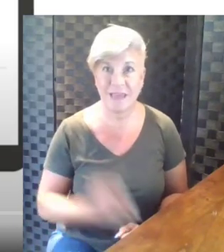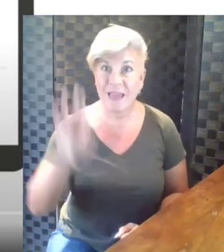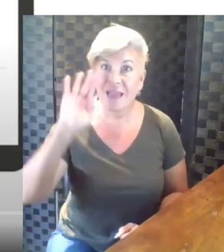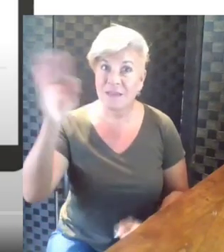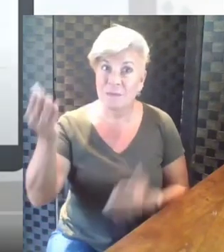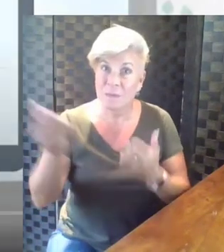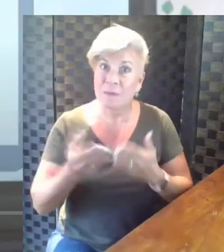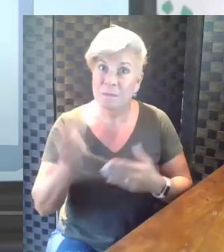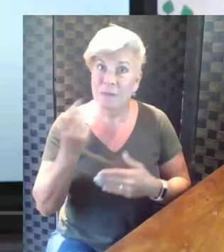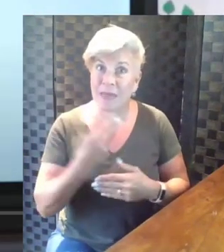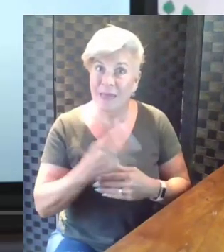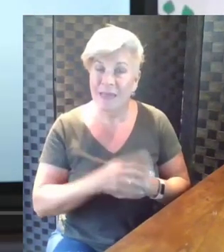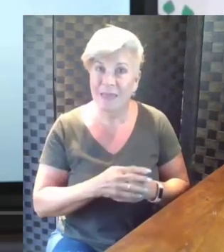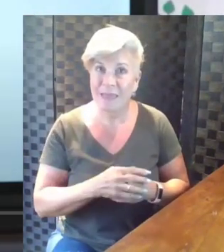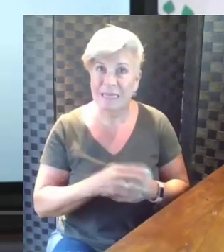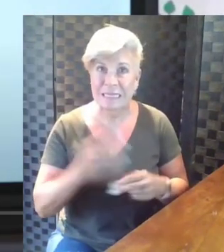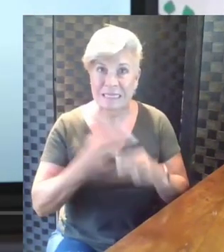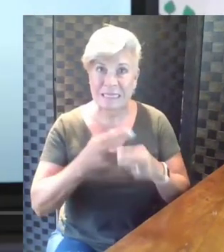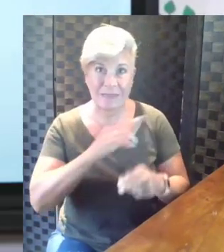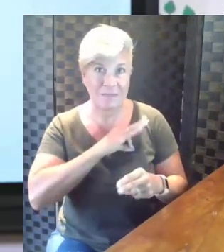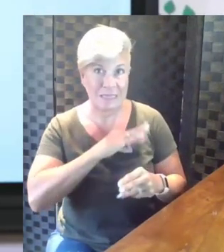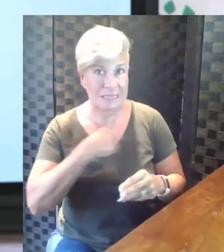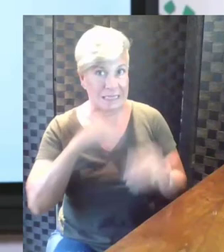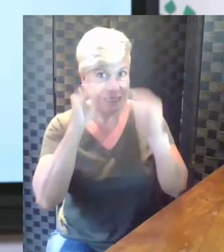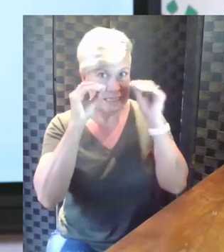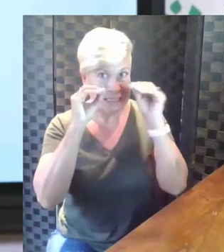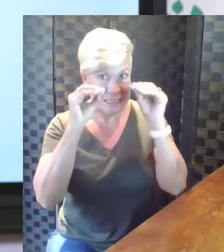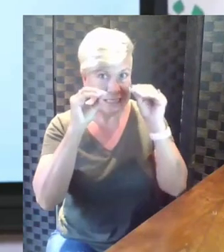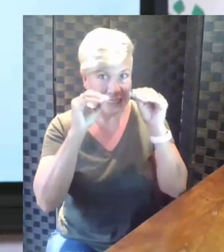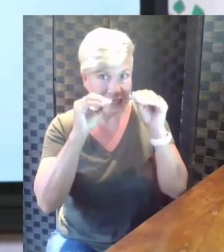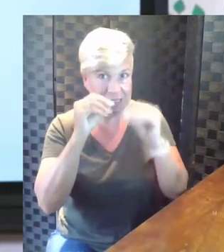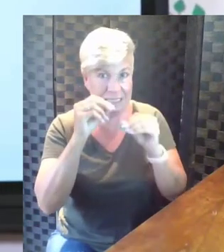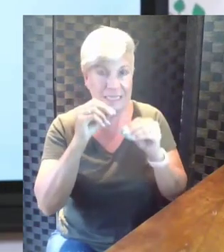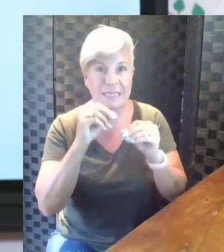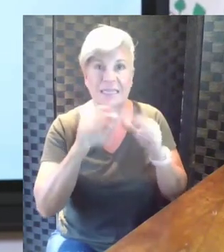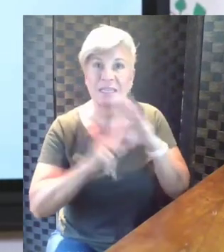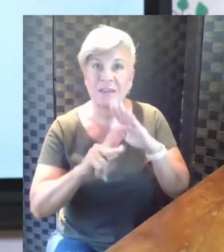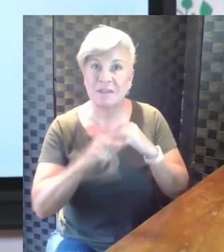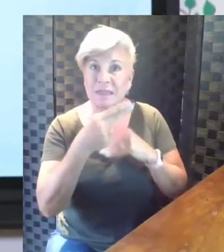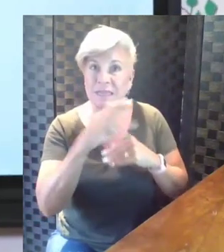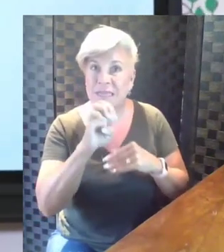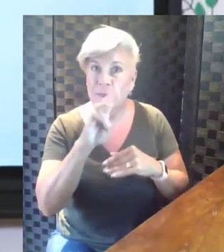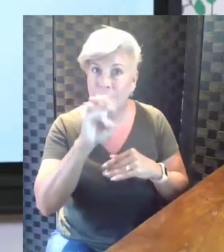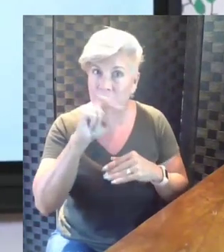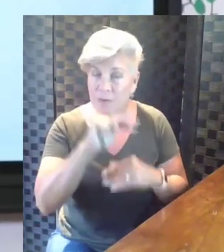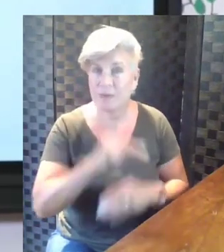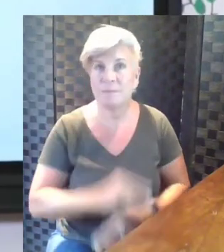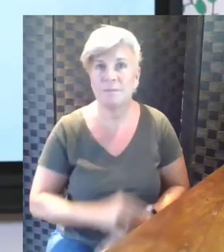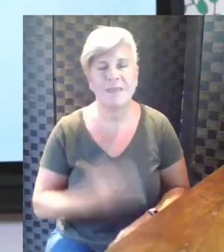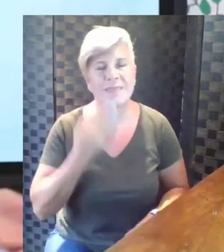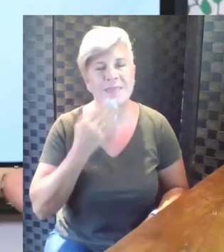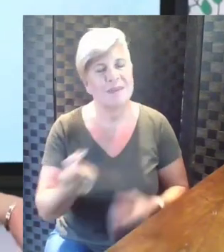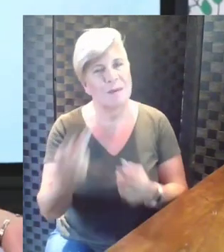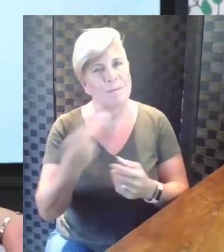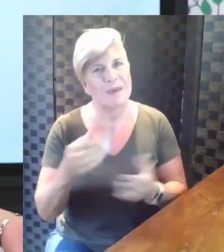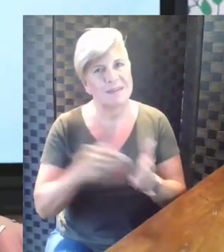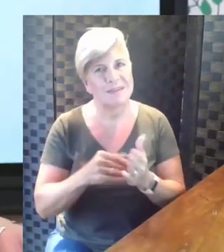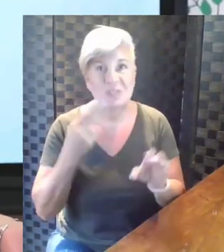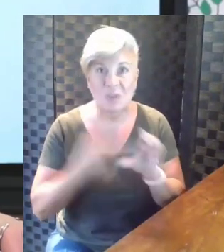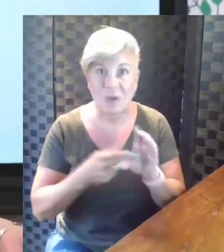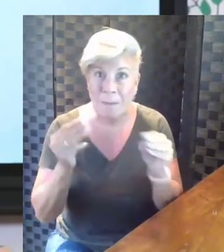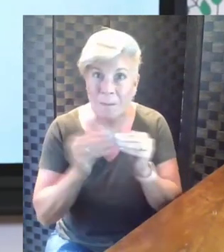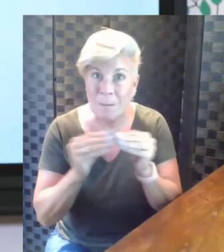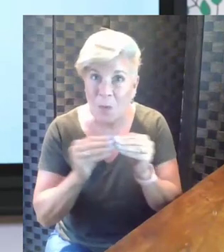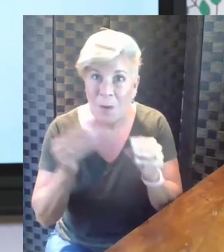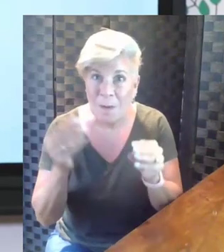Hello and welcome back. I'm Mrs. Fithian, a teacher at Hebron Elementary, and I teach kindergarten. Thank you for coming back today and joining me for some more